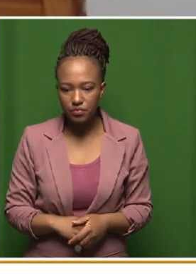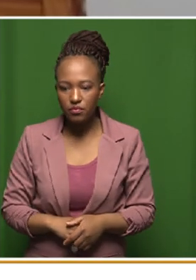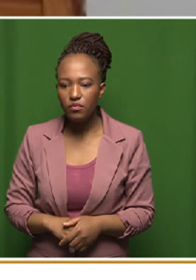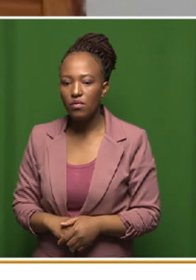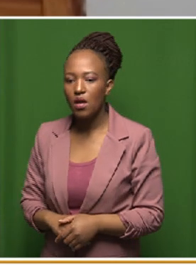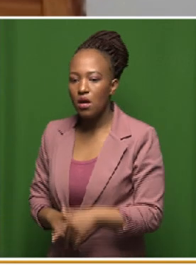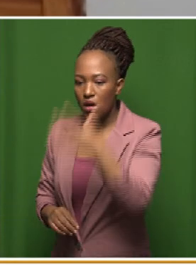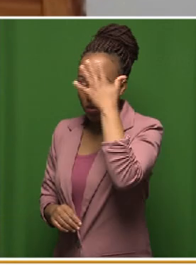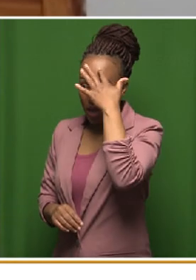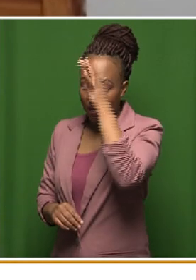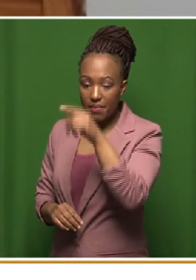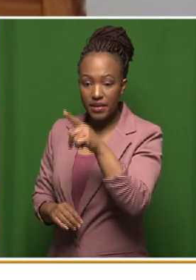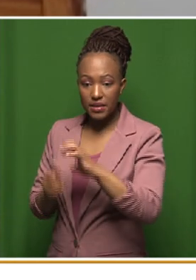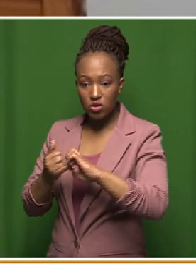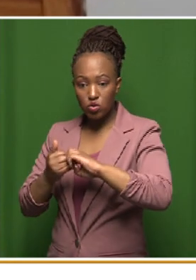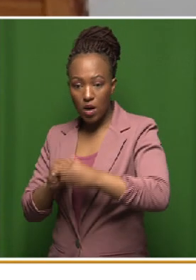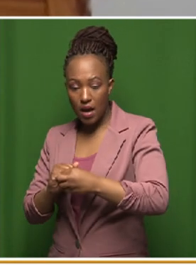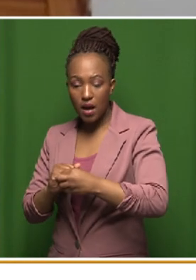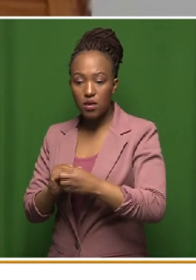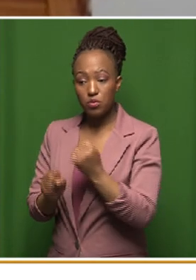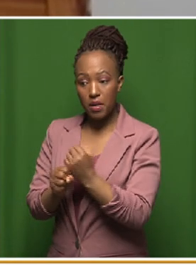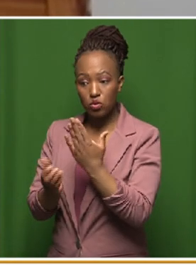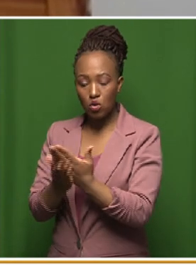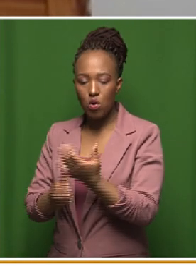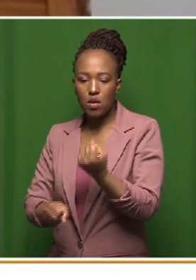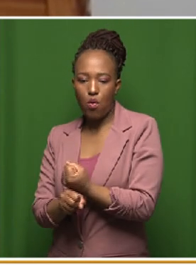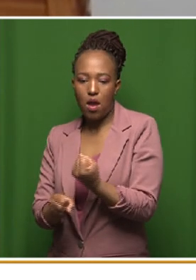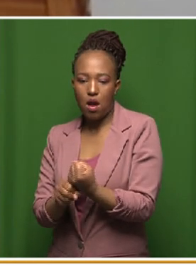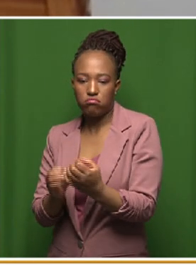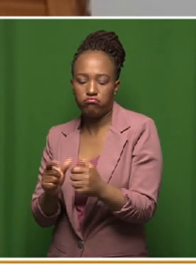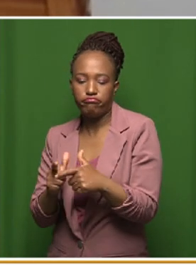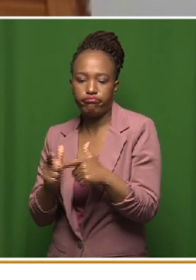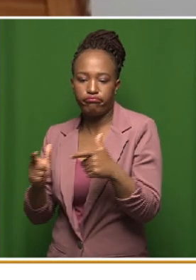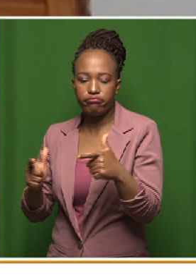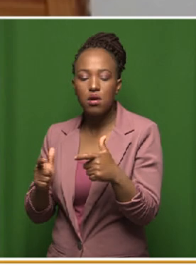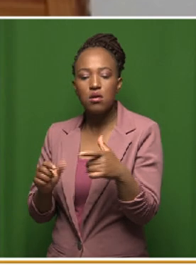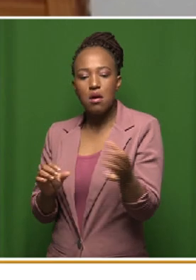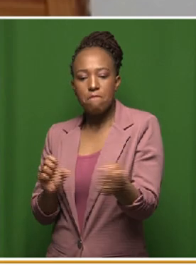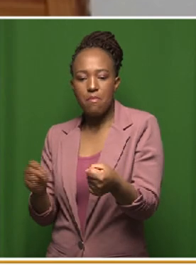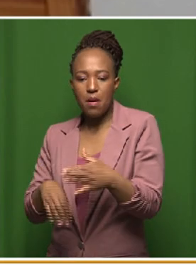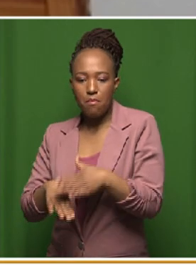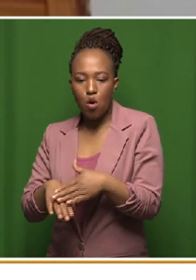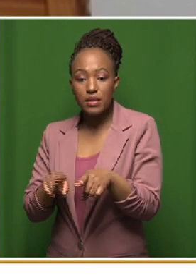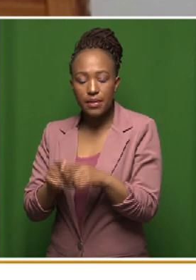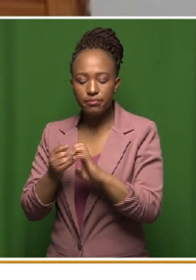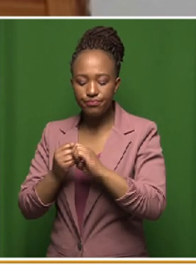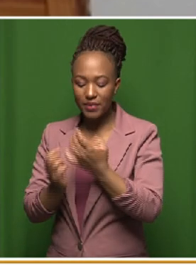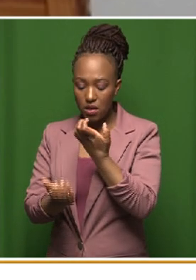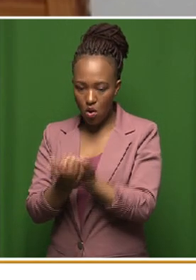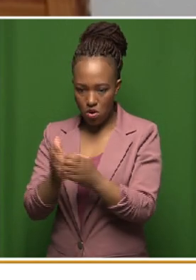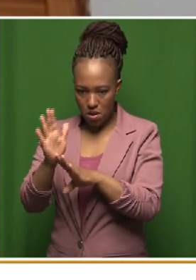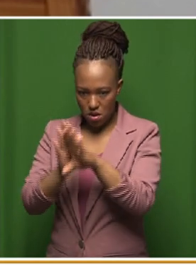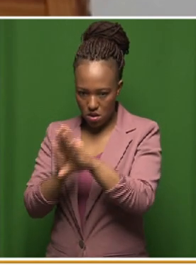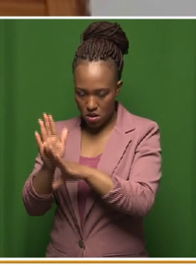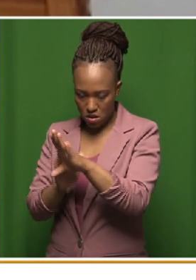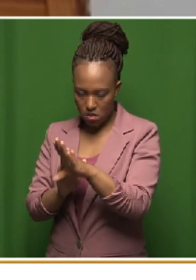efforts to try and grow employment, to try and grow the economy. I mean, we keep hearing from the president and